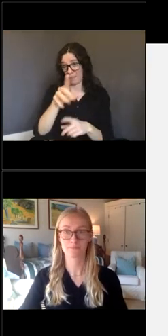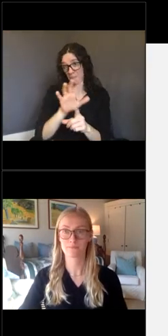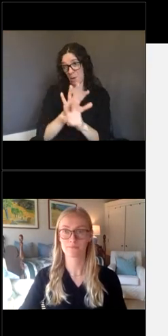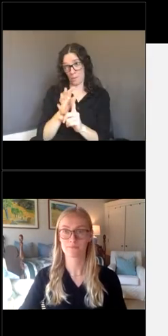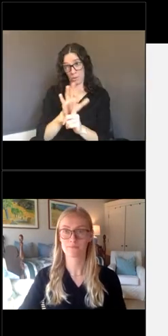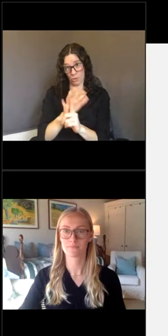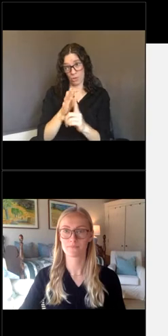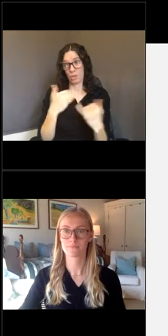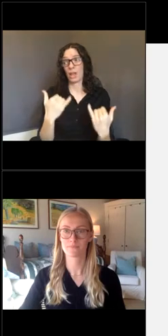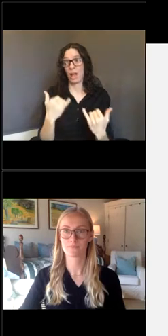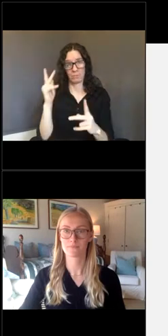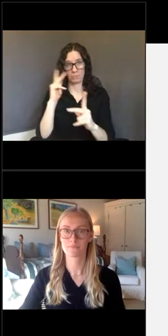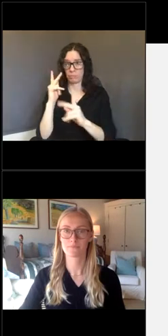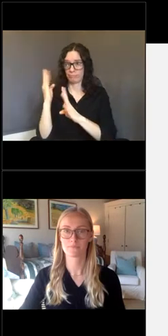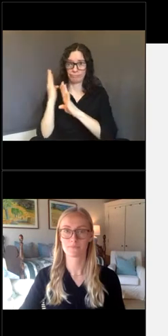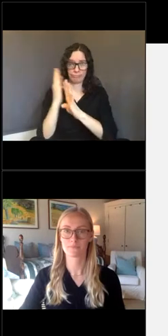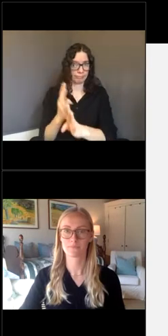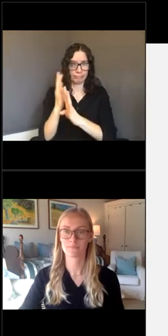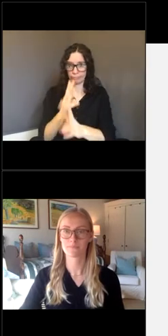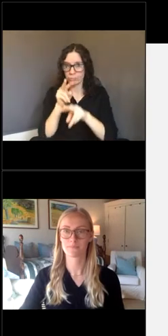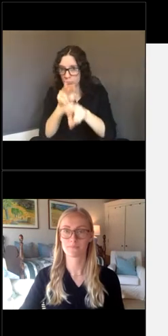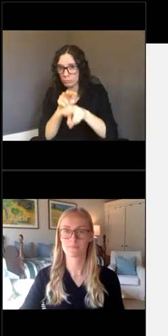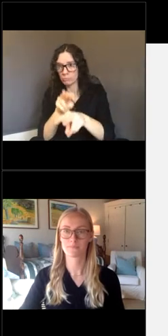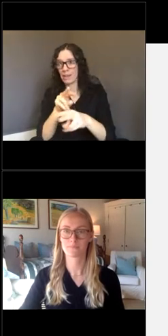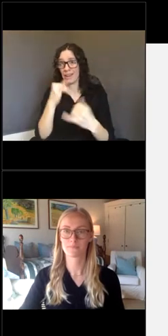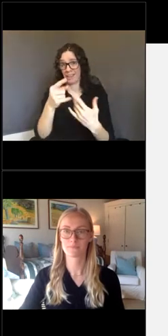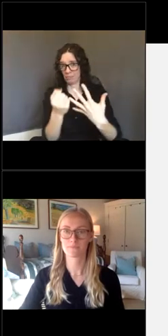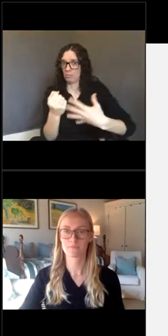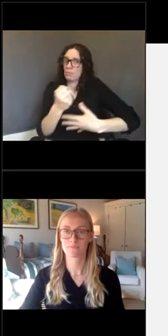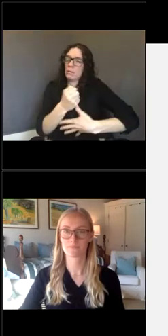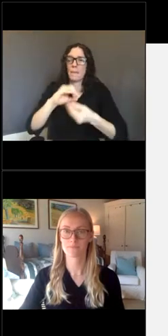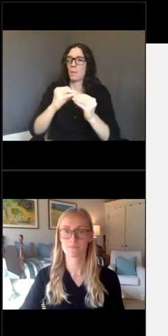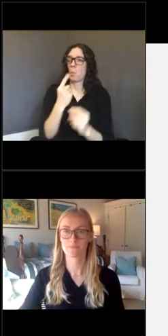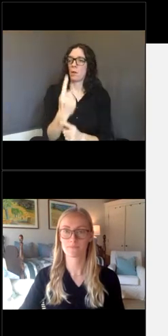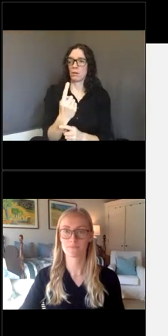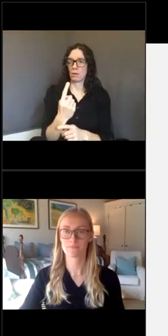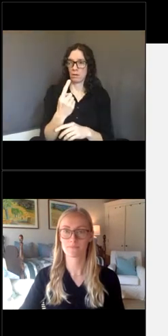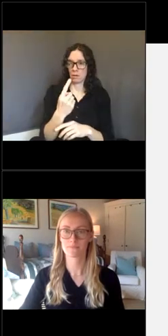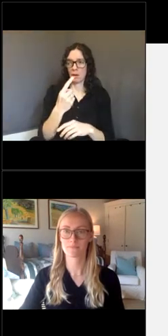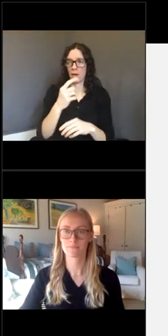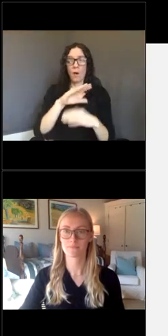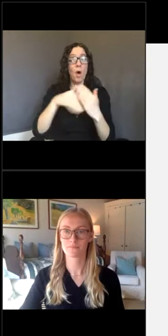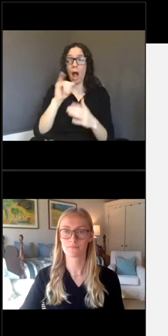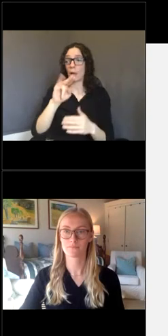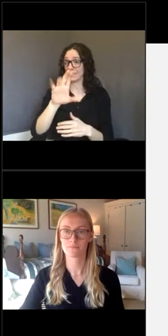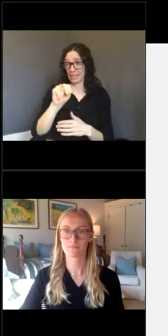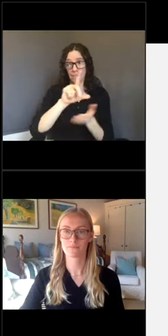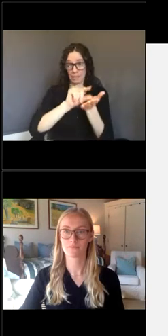IUCN publications that have been requested